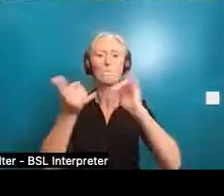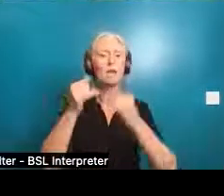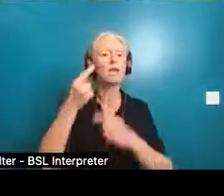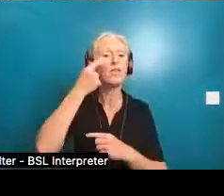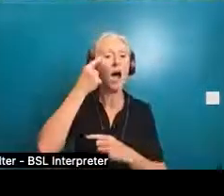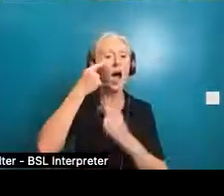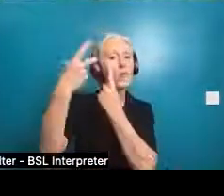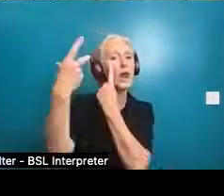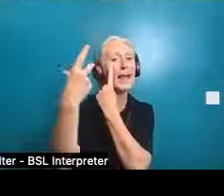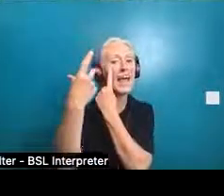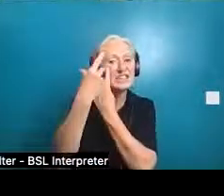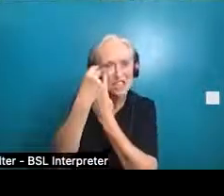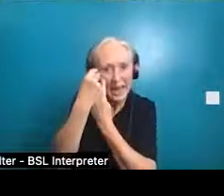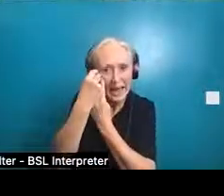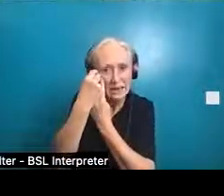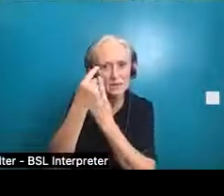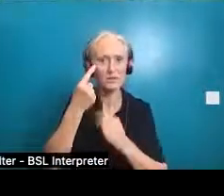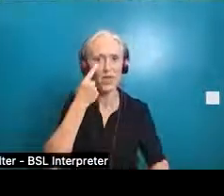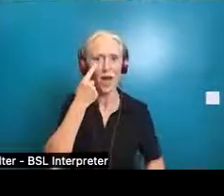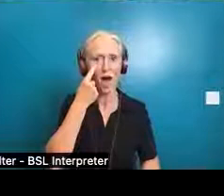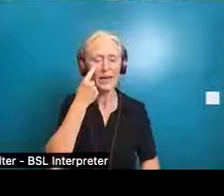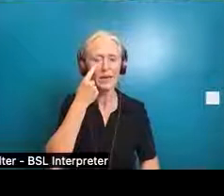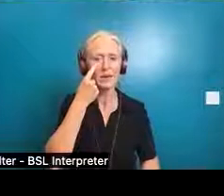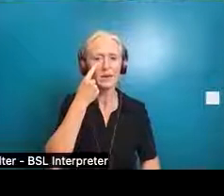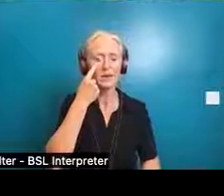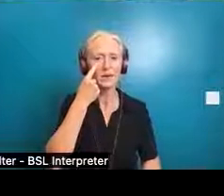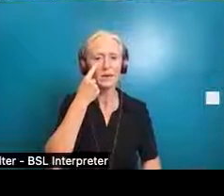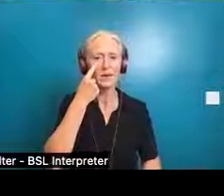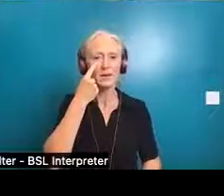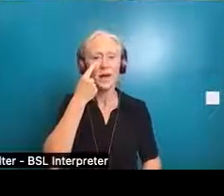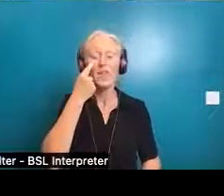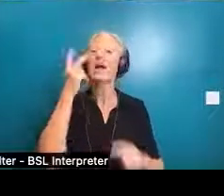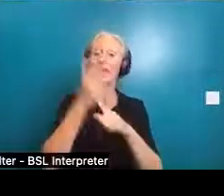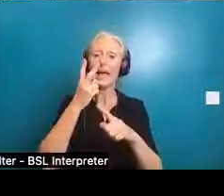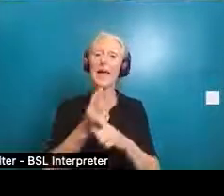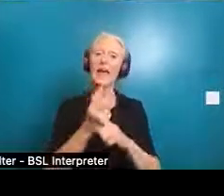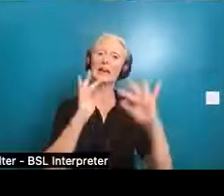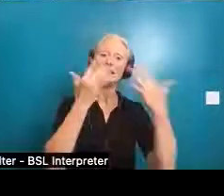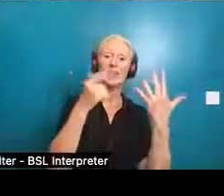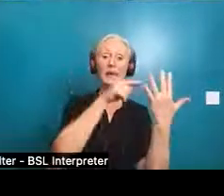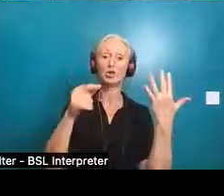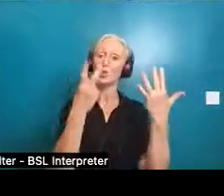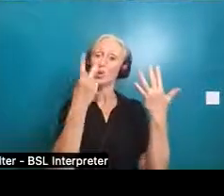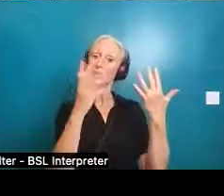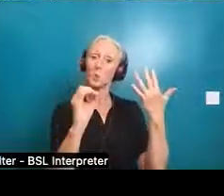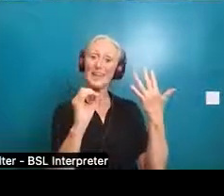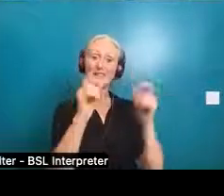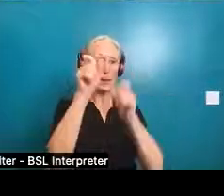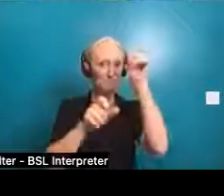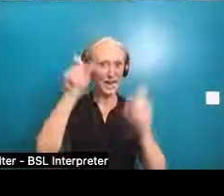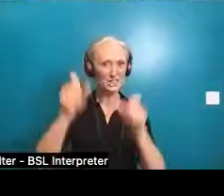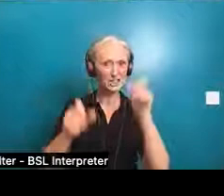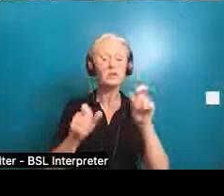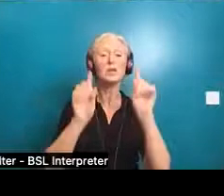for example, then what we do is we take, again, 10 to 20 patients, but who have very, very